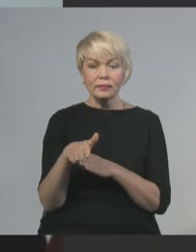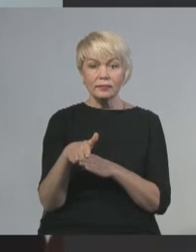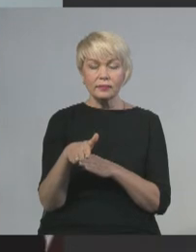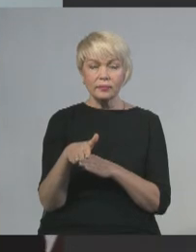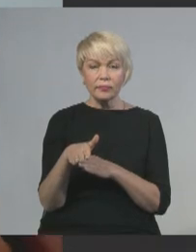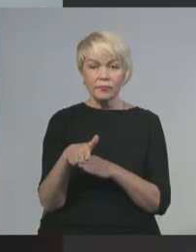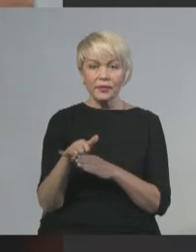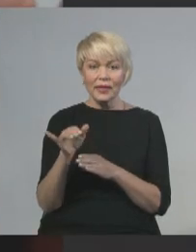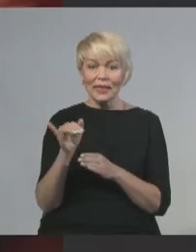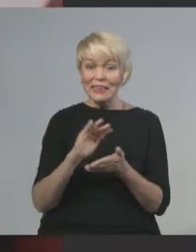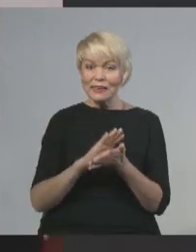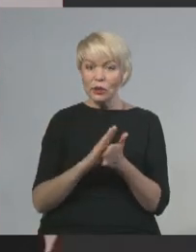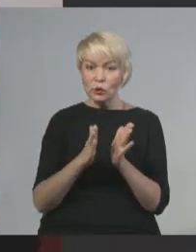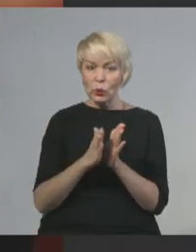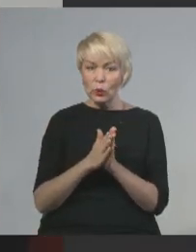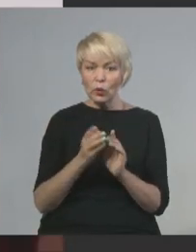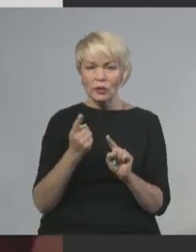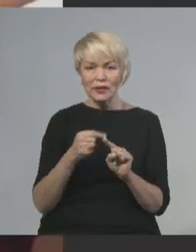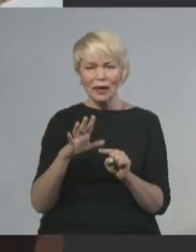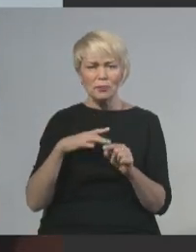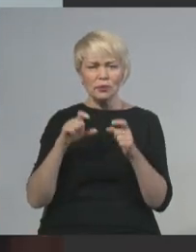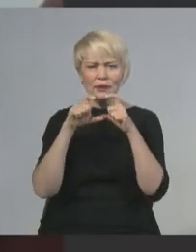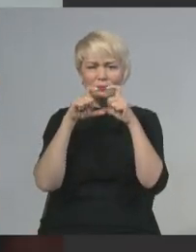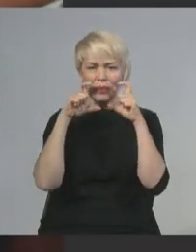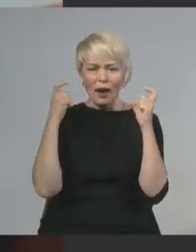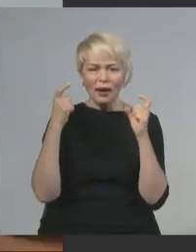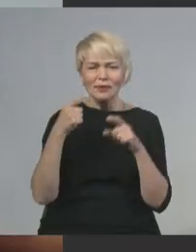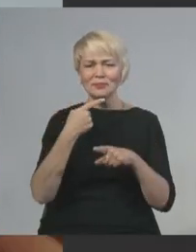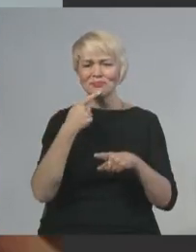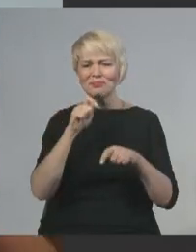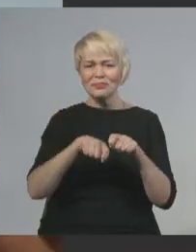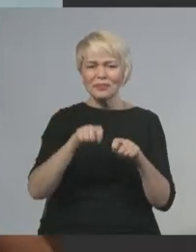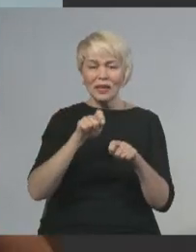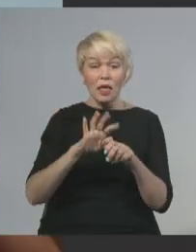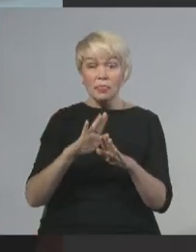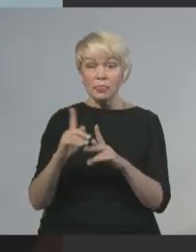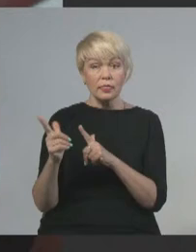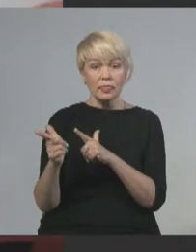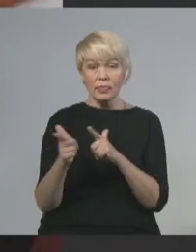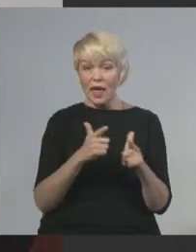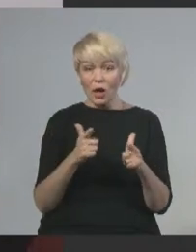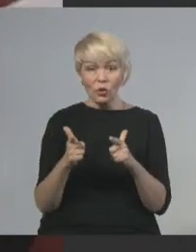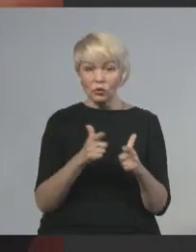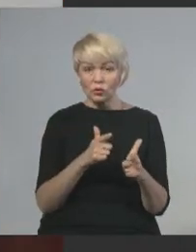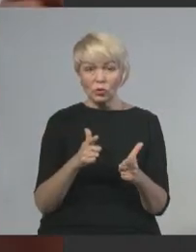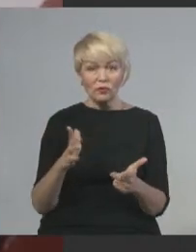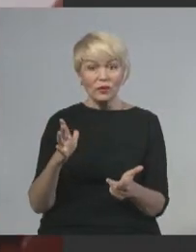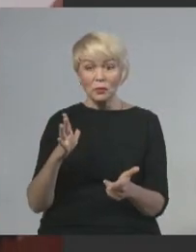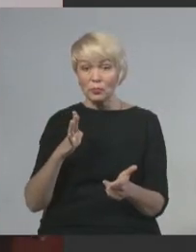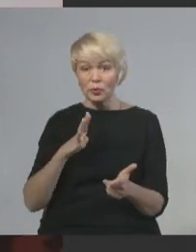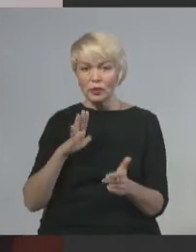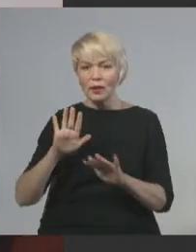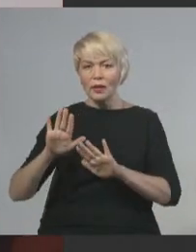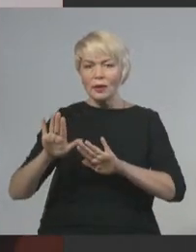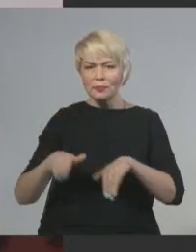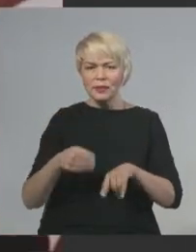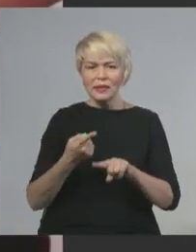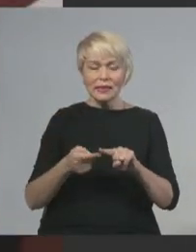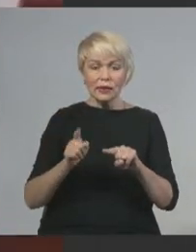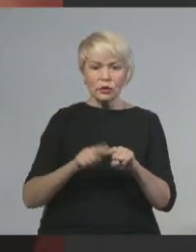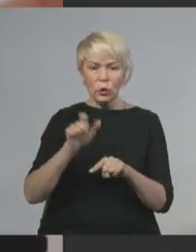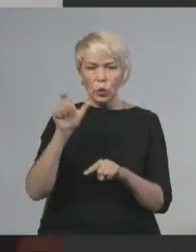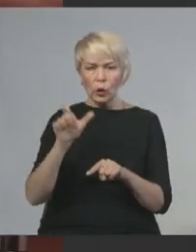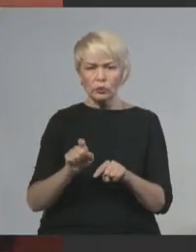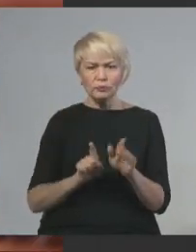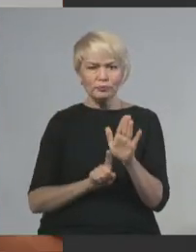testing that was not not ready and organized in a good way so after that people started to think that maybe